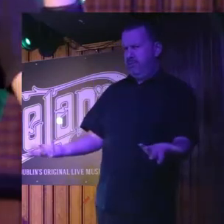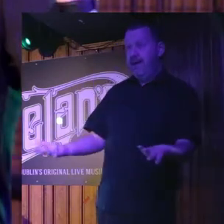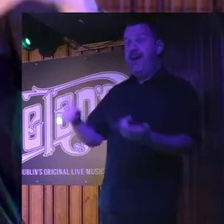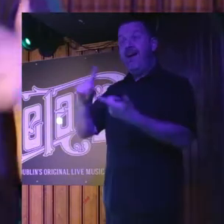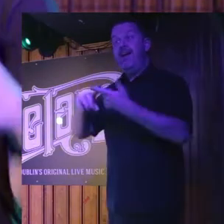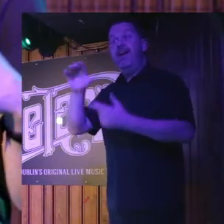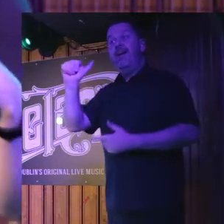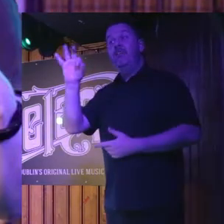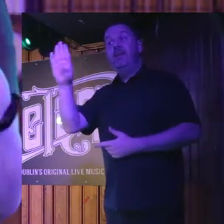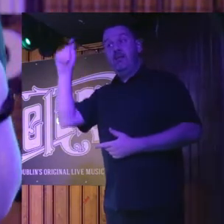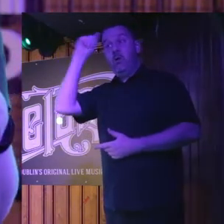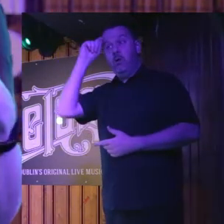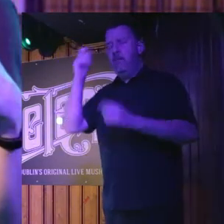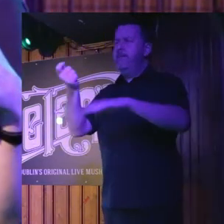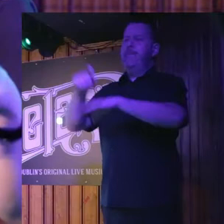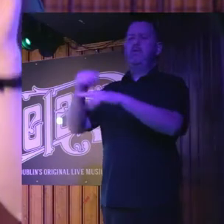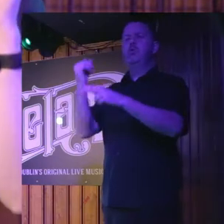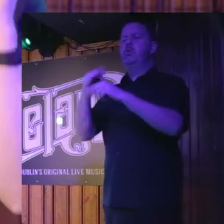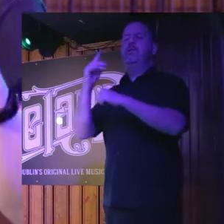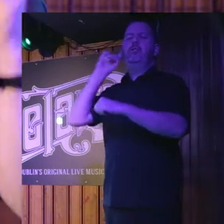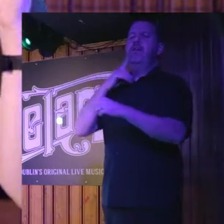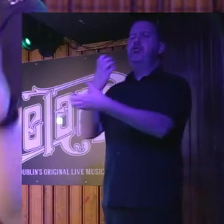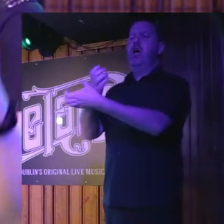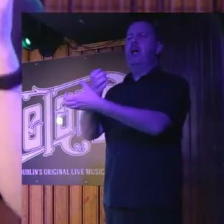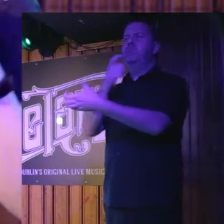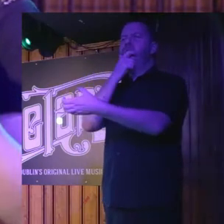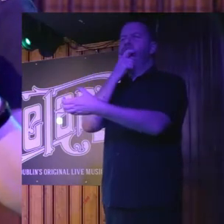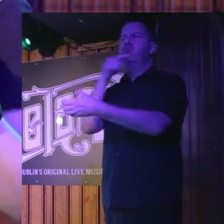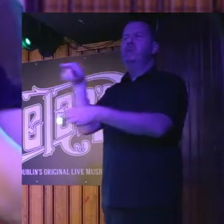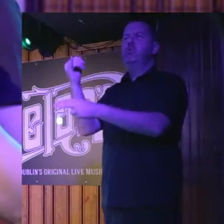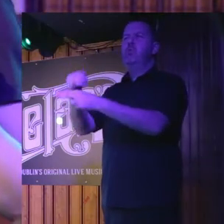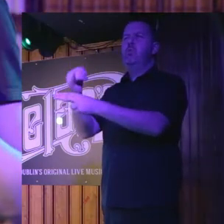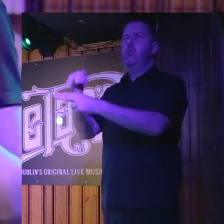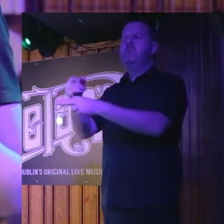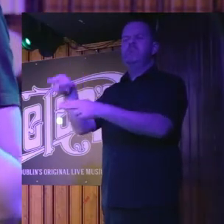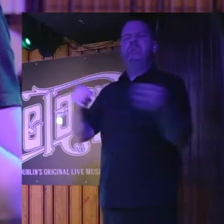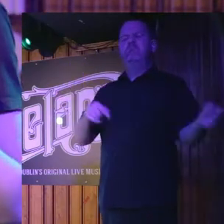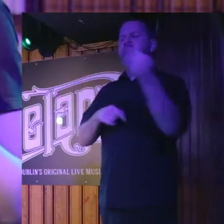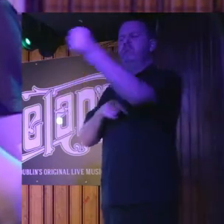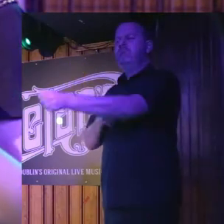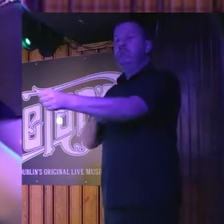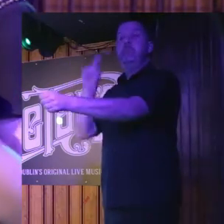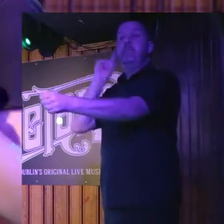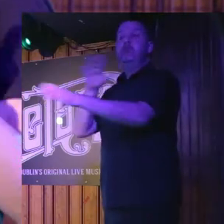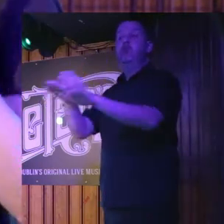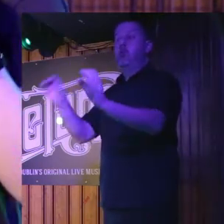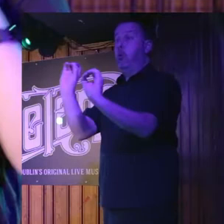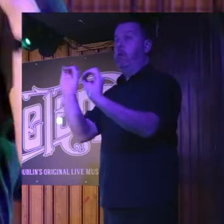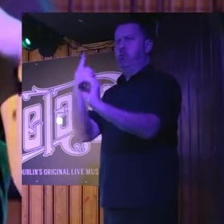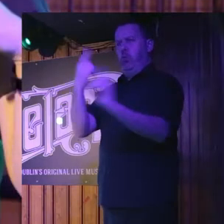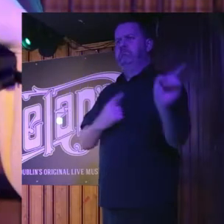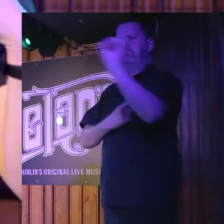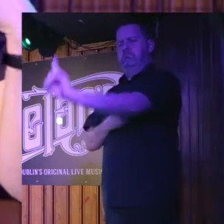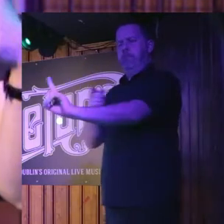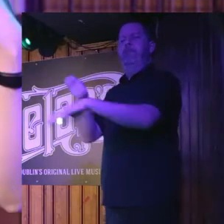that the most ideal school for a deaf child was a school where they never got to meet another deaf child ever.